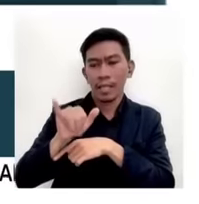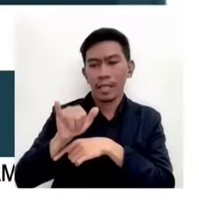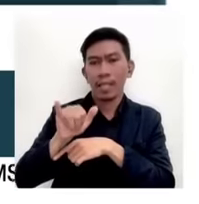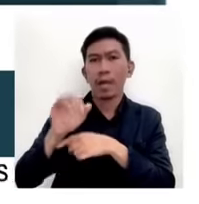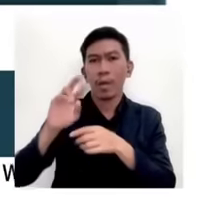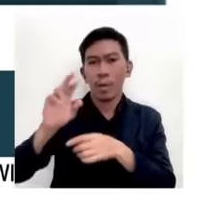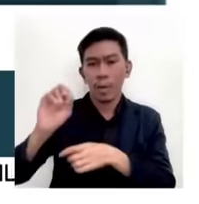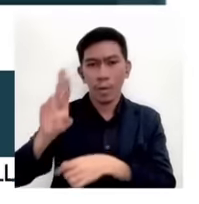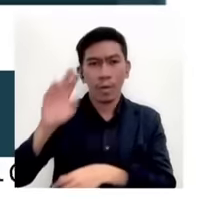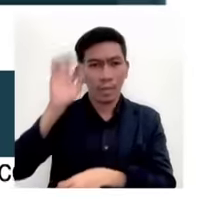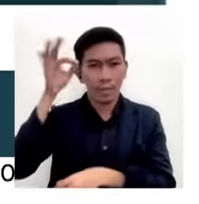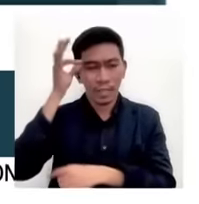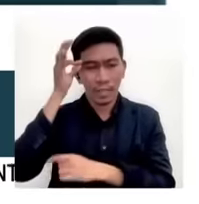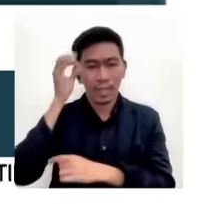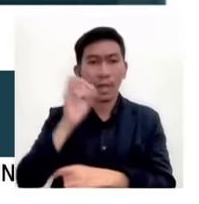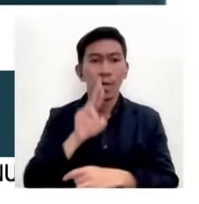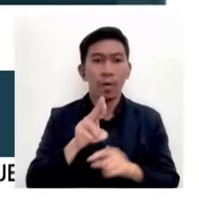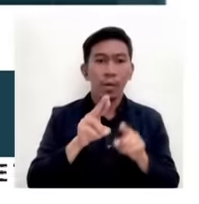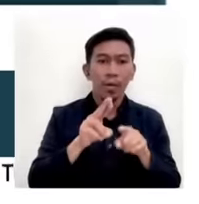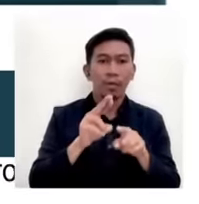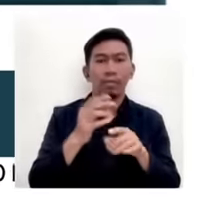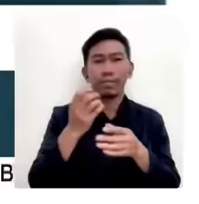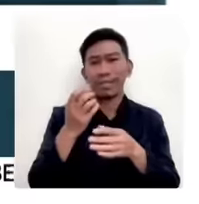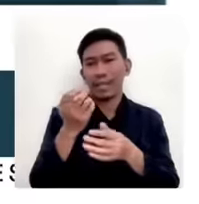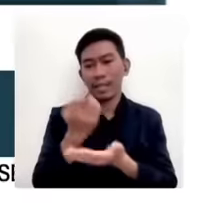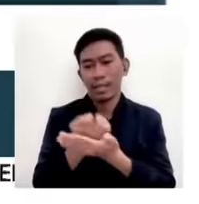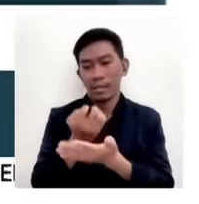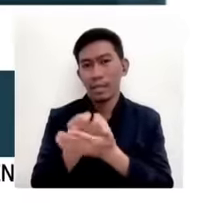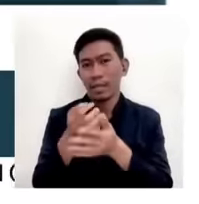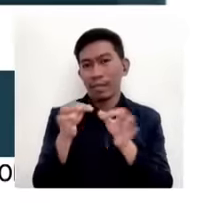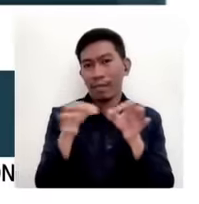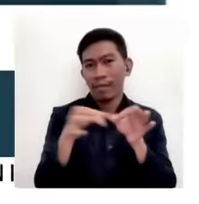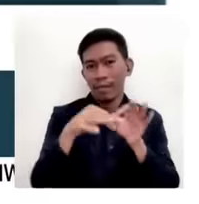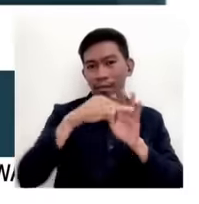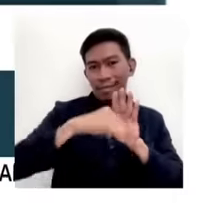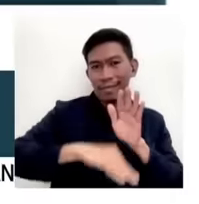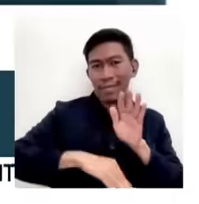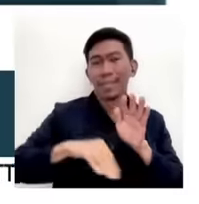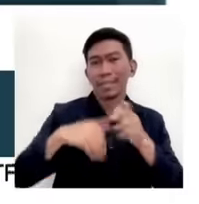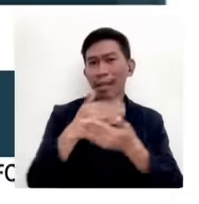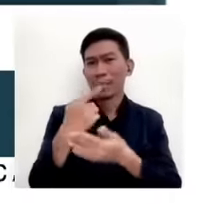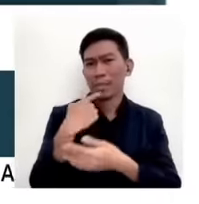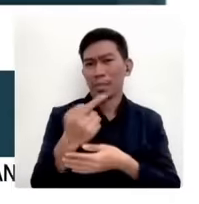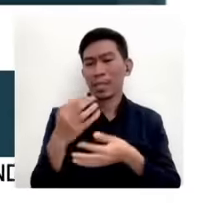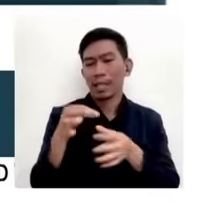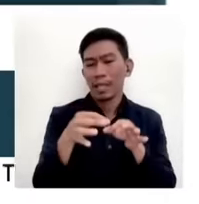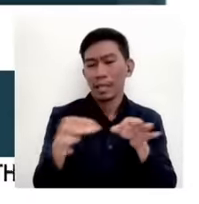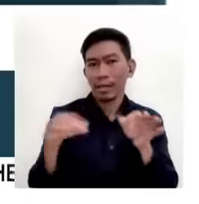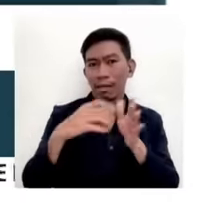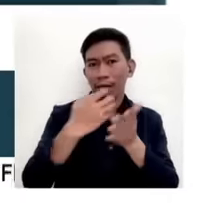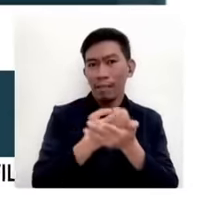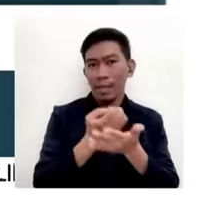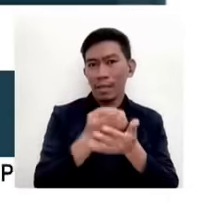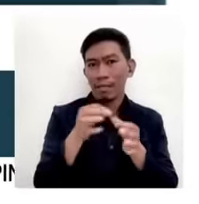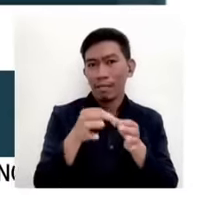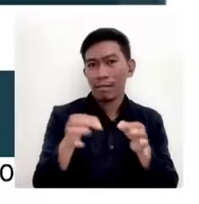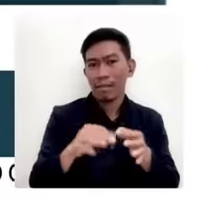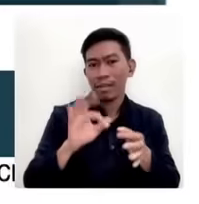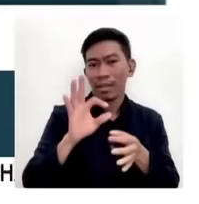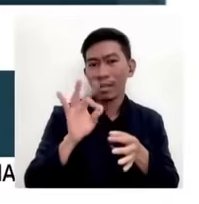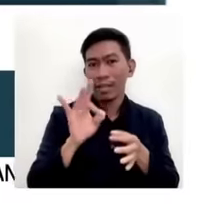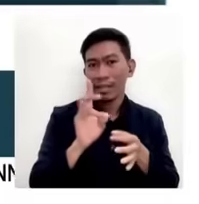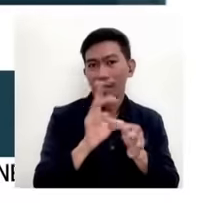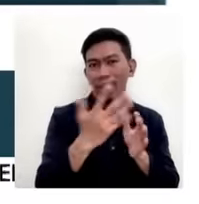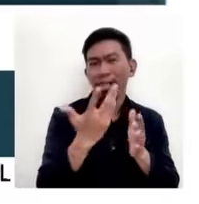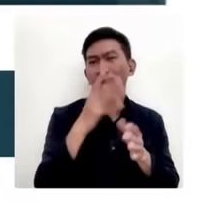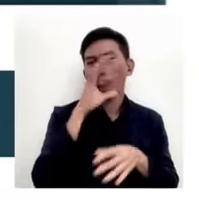economic provisions, we need to improve that kasi marami nagsasabi, obsolete na daw yung economic provisions ng 1987 Constitution. But